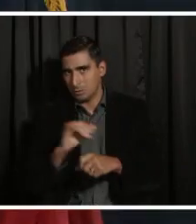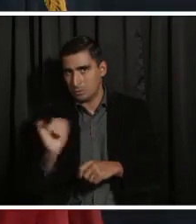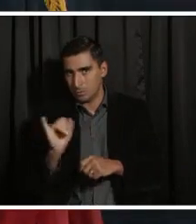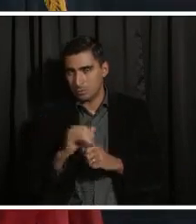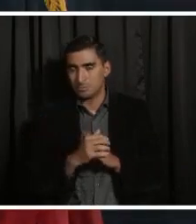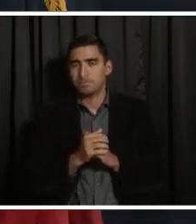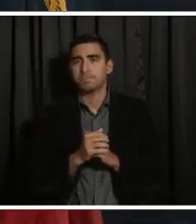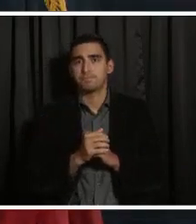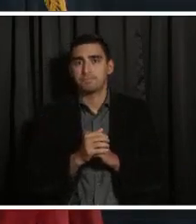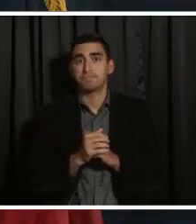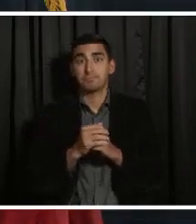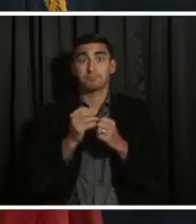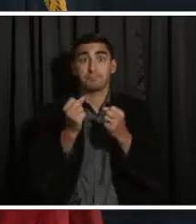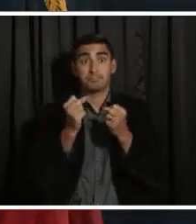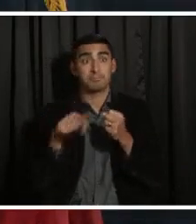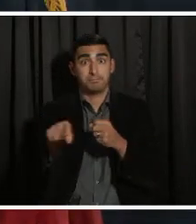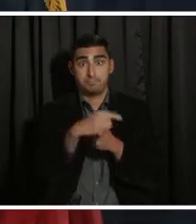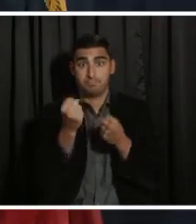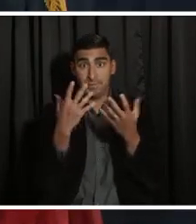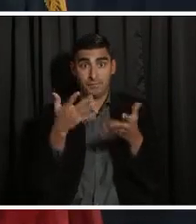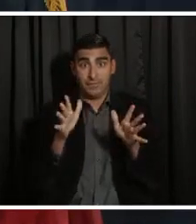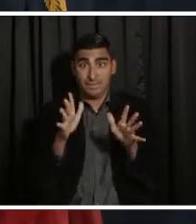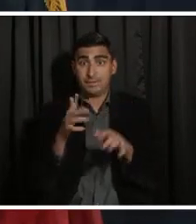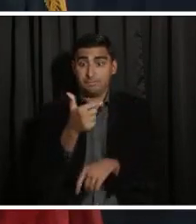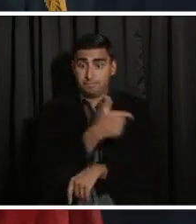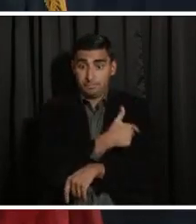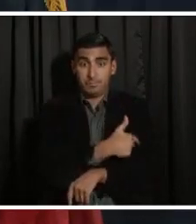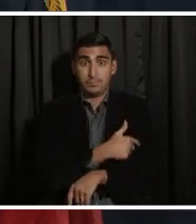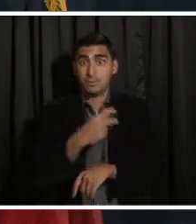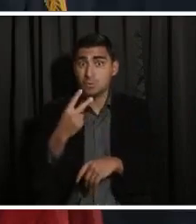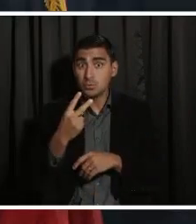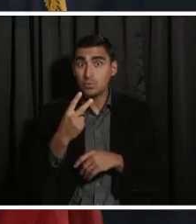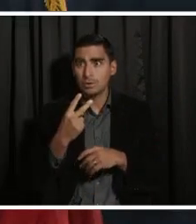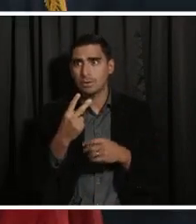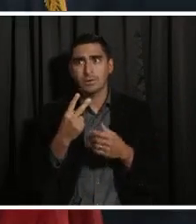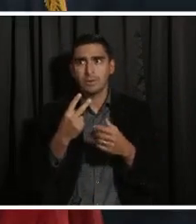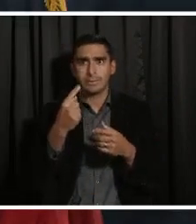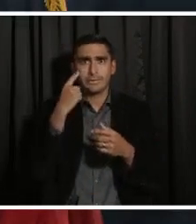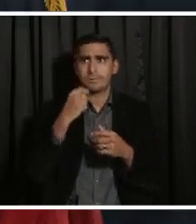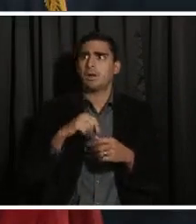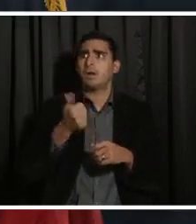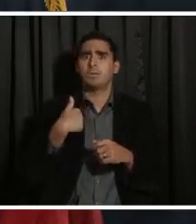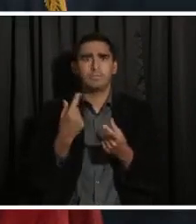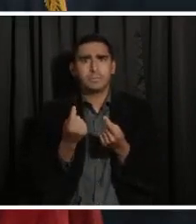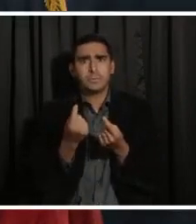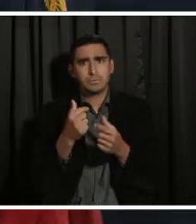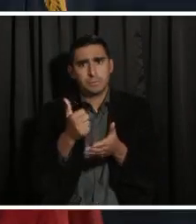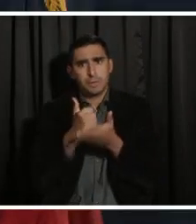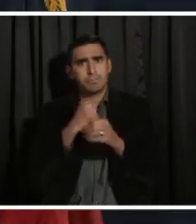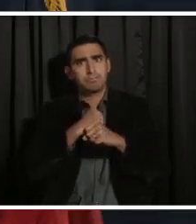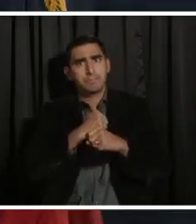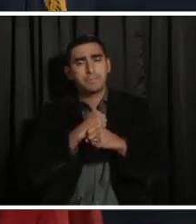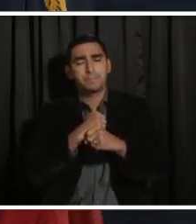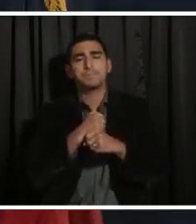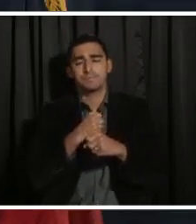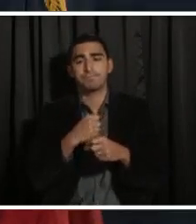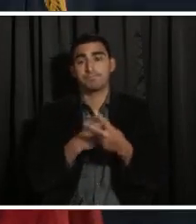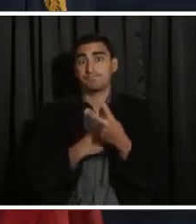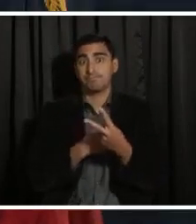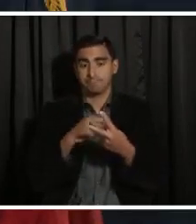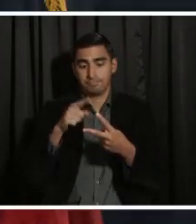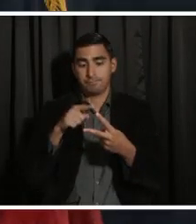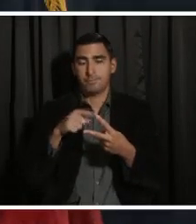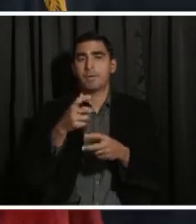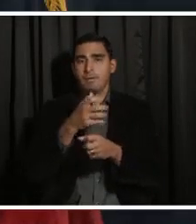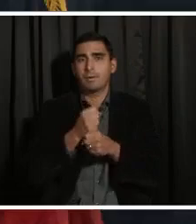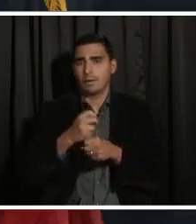who are listening, you've gotten your two vaccination doses. You're wondering, what else can I do? Two things. One is get the